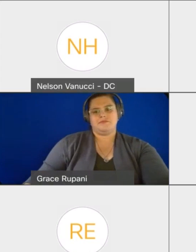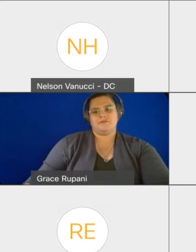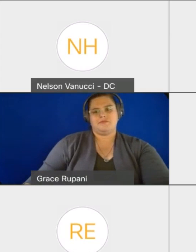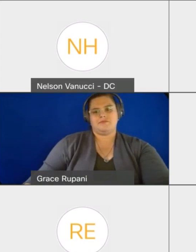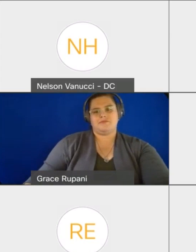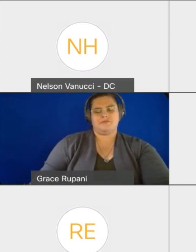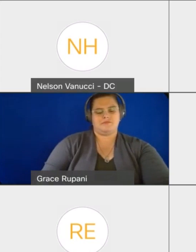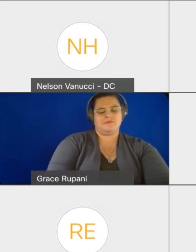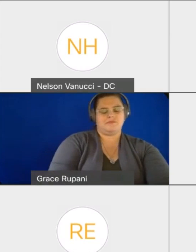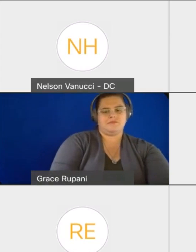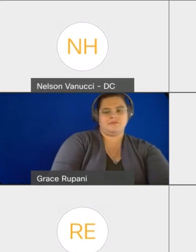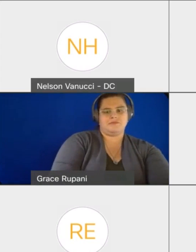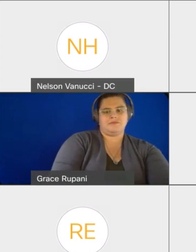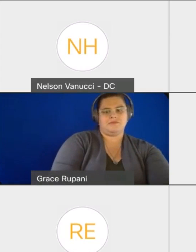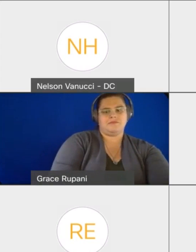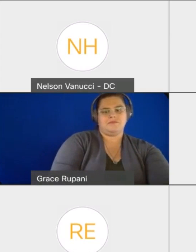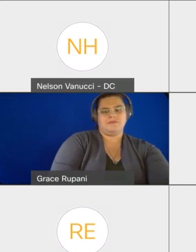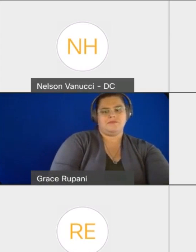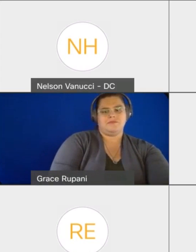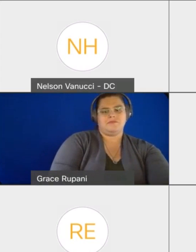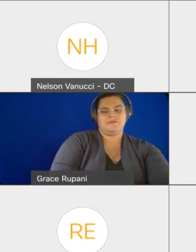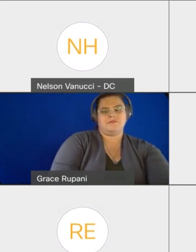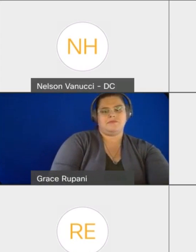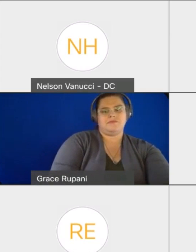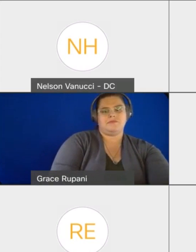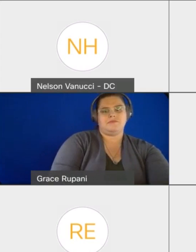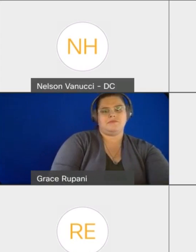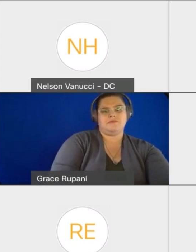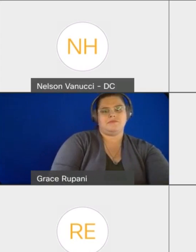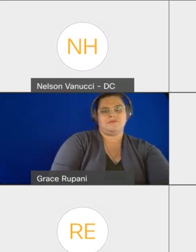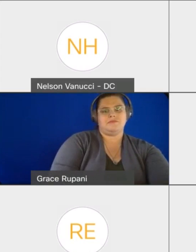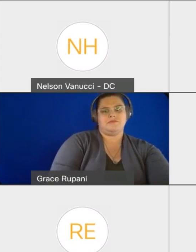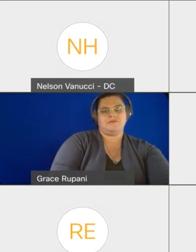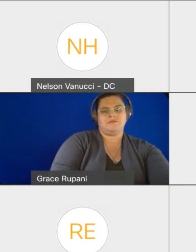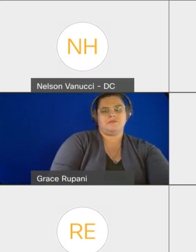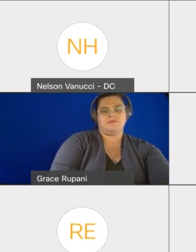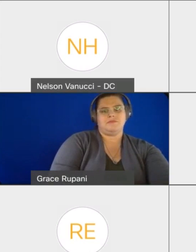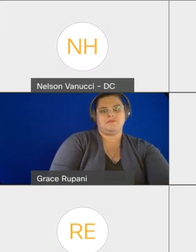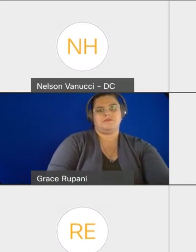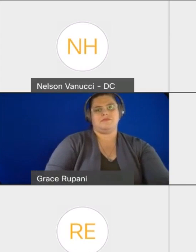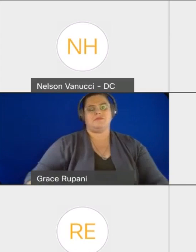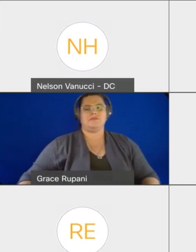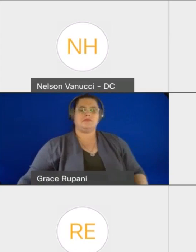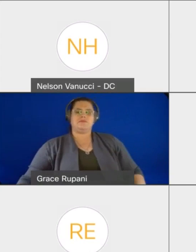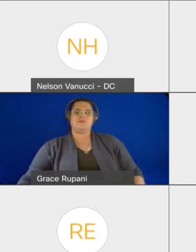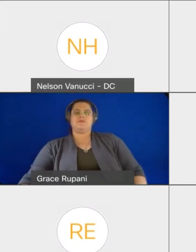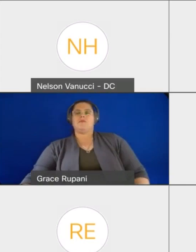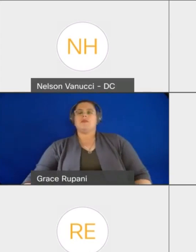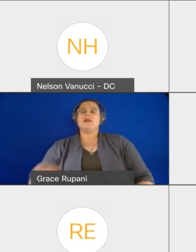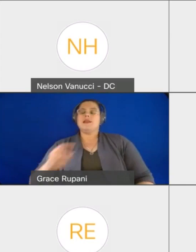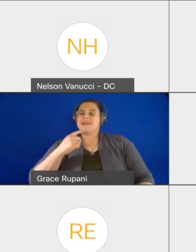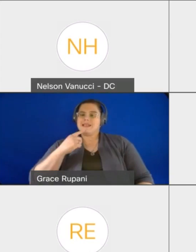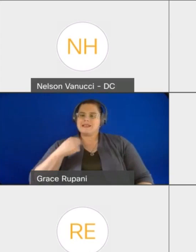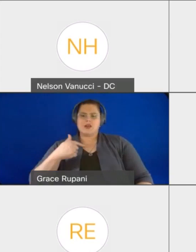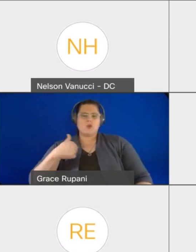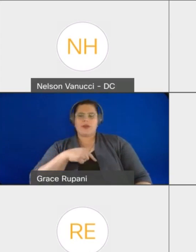I see a question, but it feels like it's responding to someone else's, so I don't. So we are no longer getting notification when they are